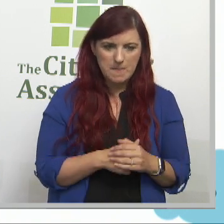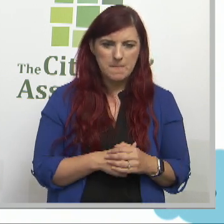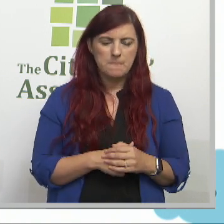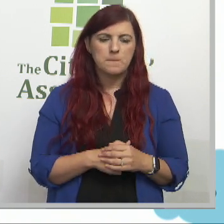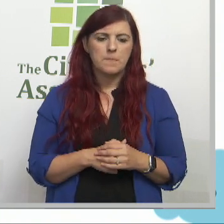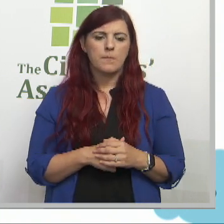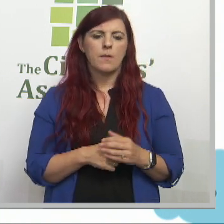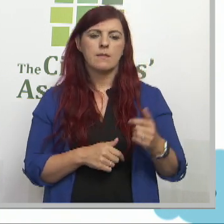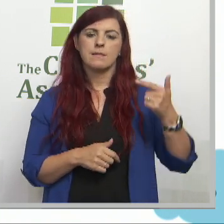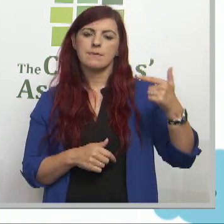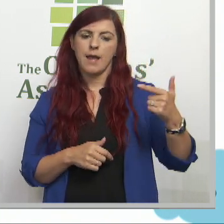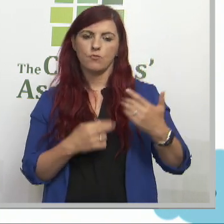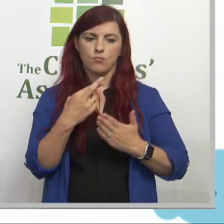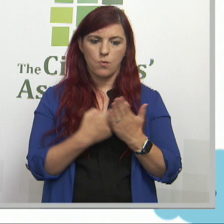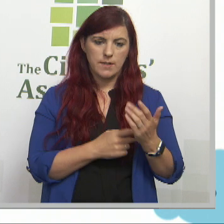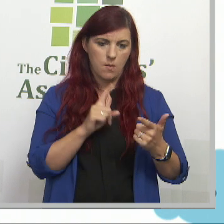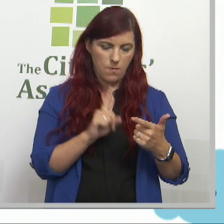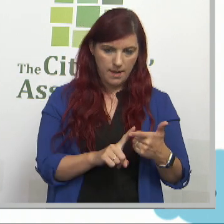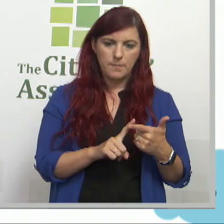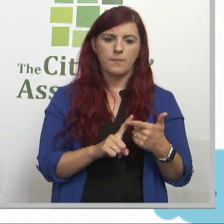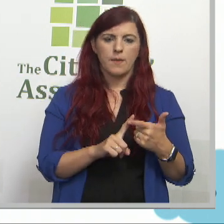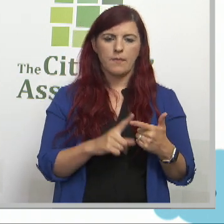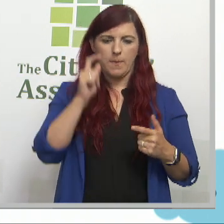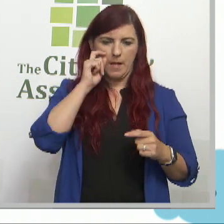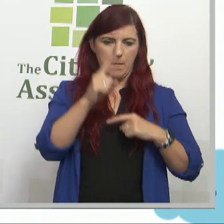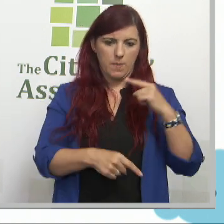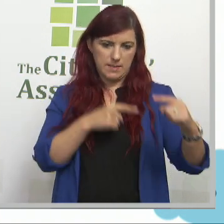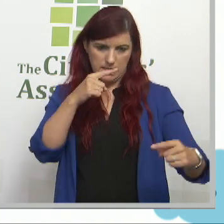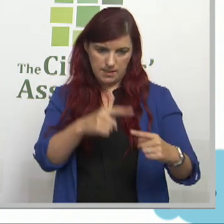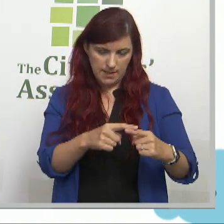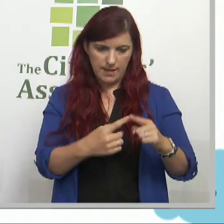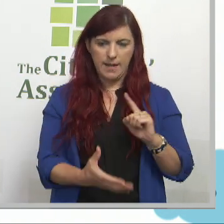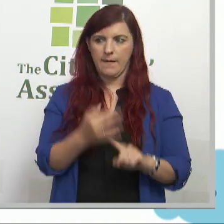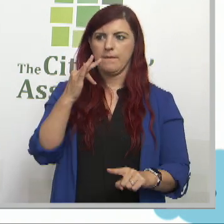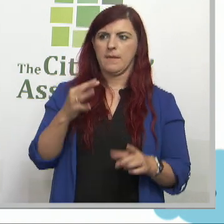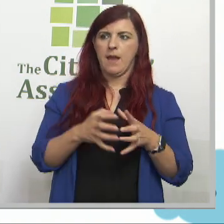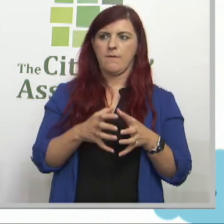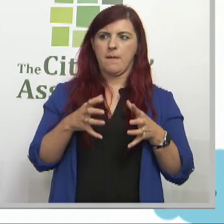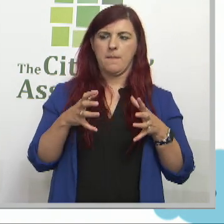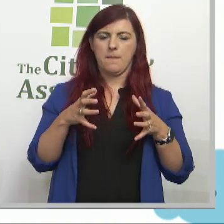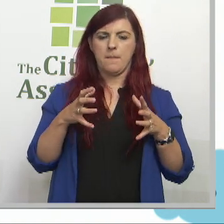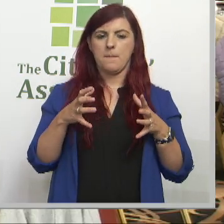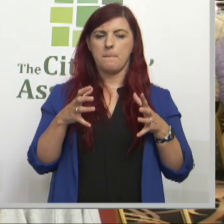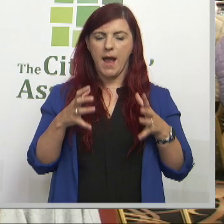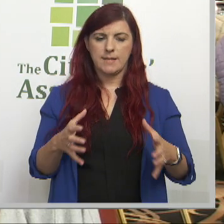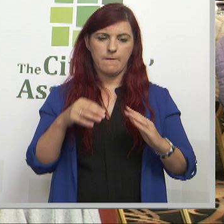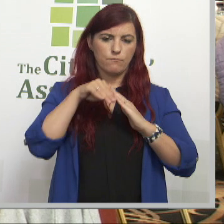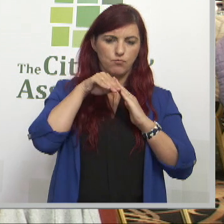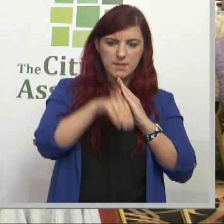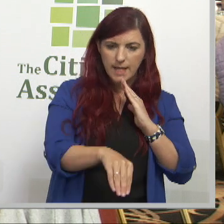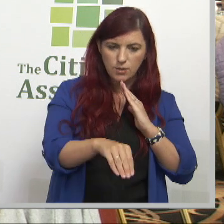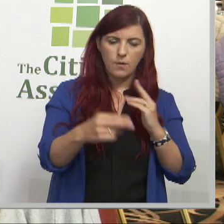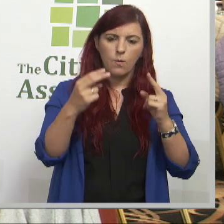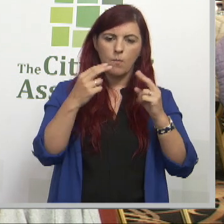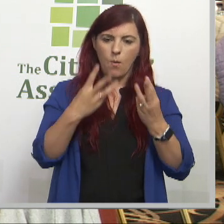So the second wave of rules said, okay, let's think about the cycle. If there's a massive recession, we want to boost spending. we should